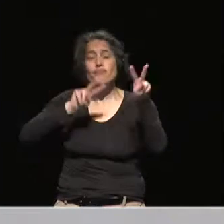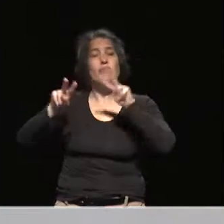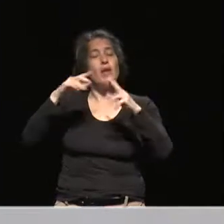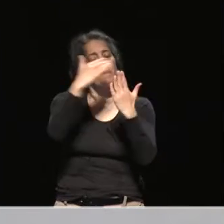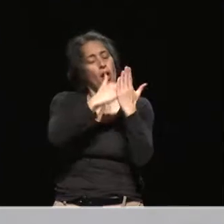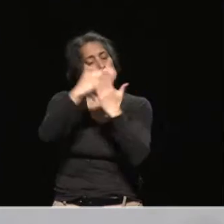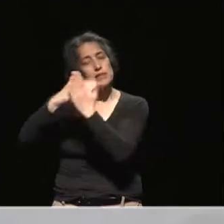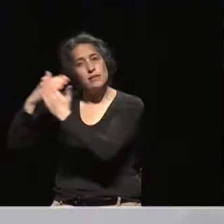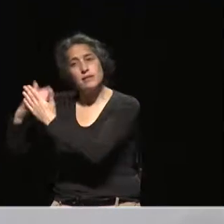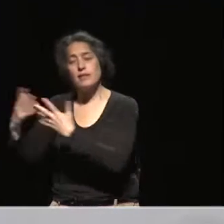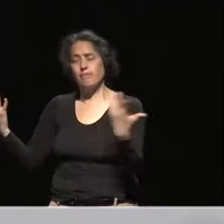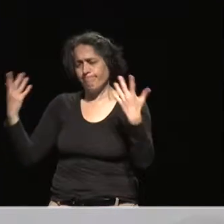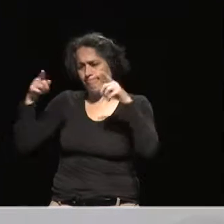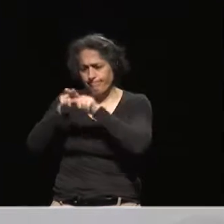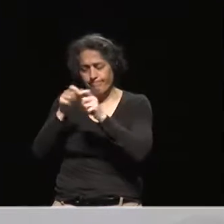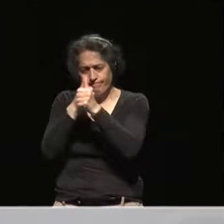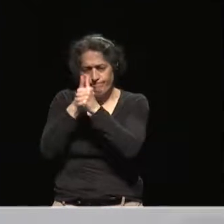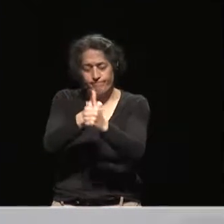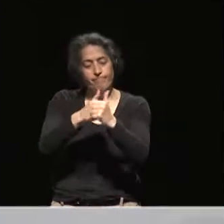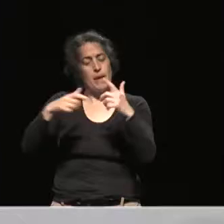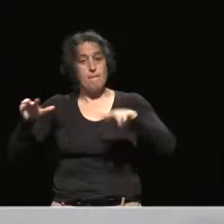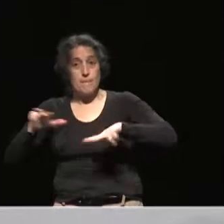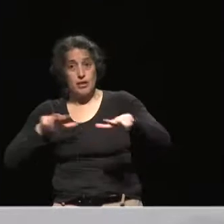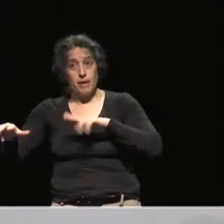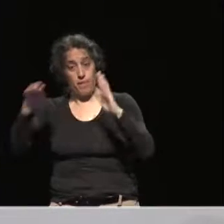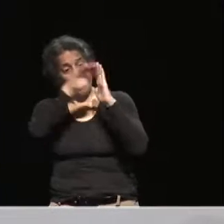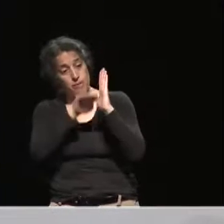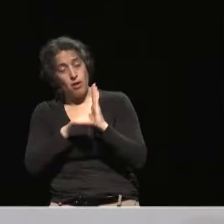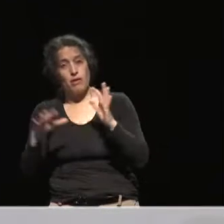policies and compliance with good management principles.